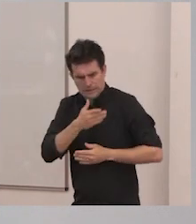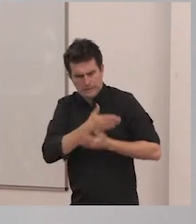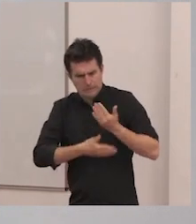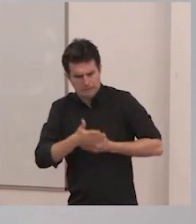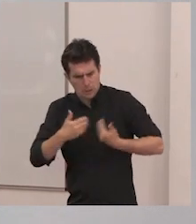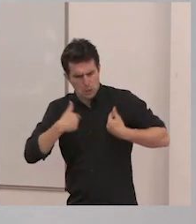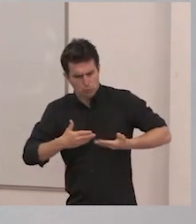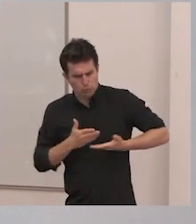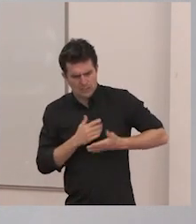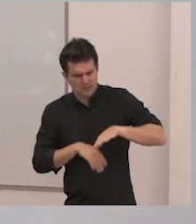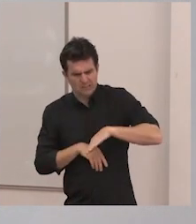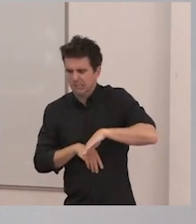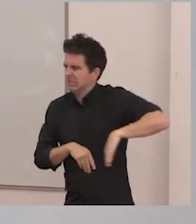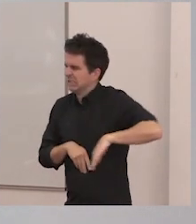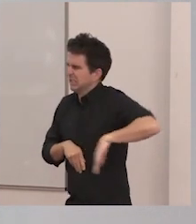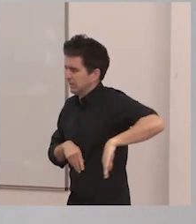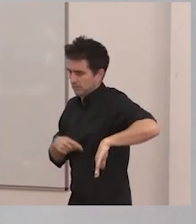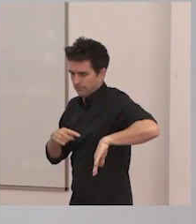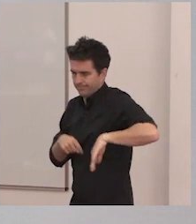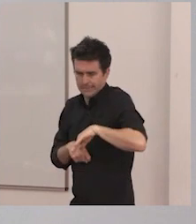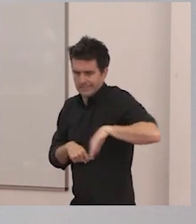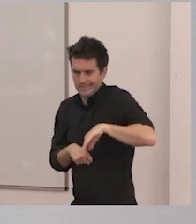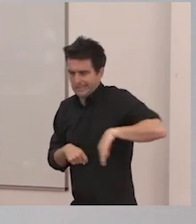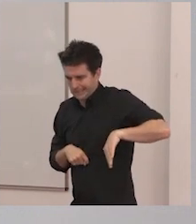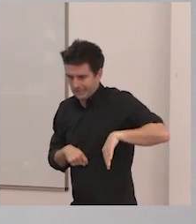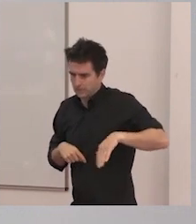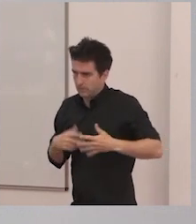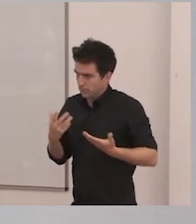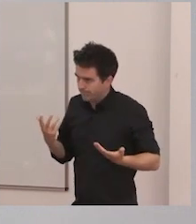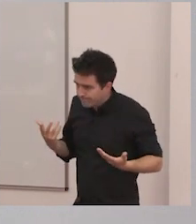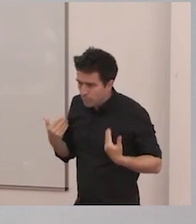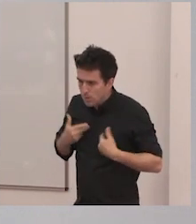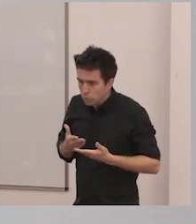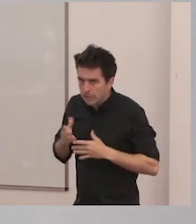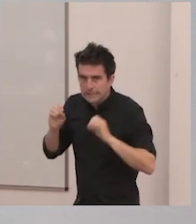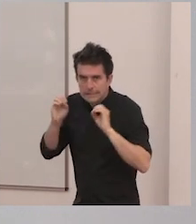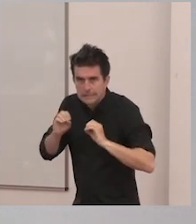The denial and diminishment of rights is often seen as benevolent,